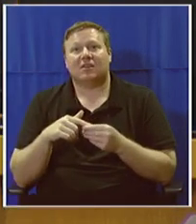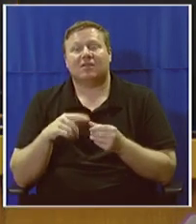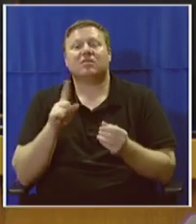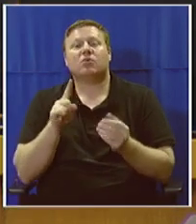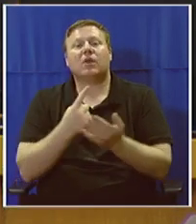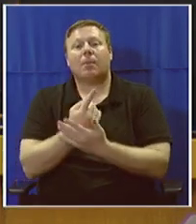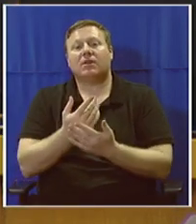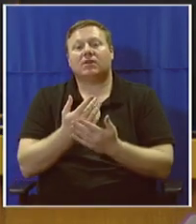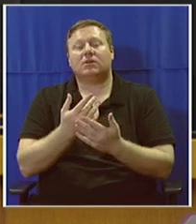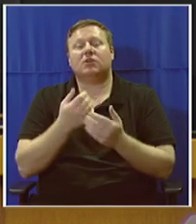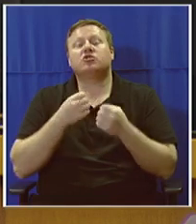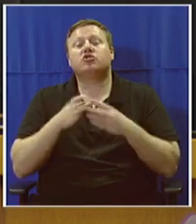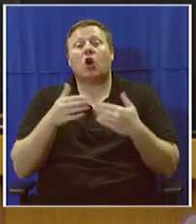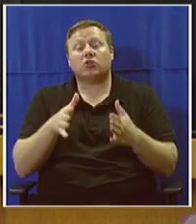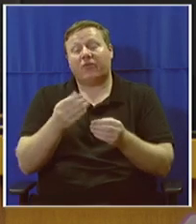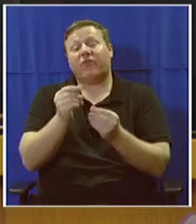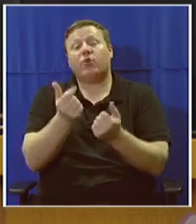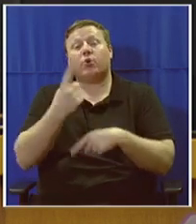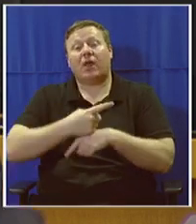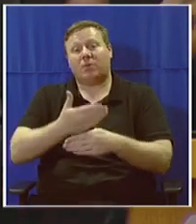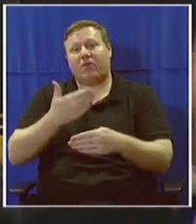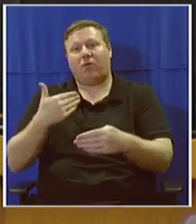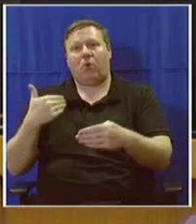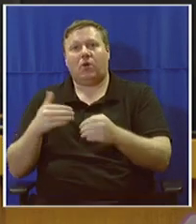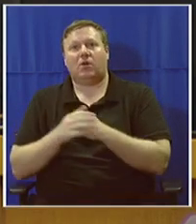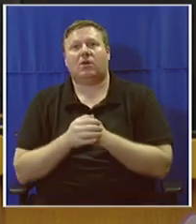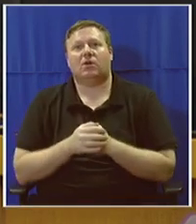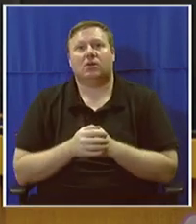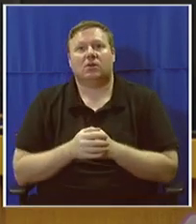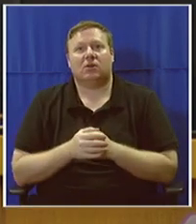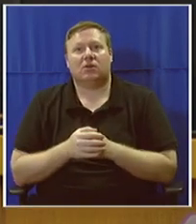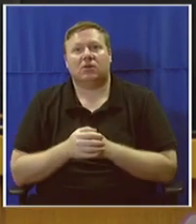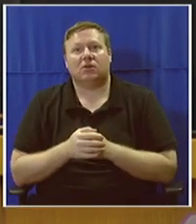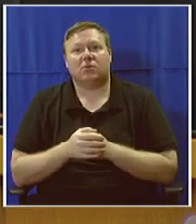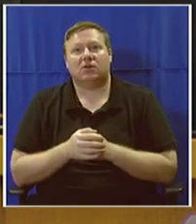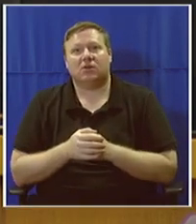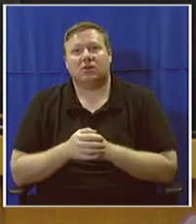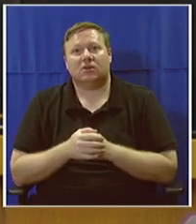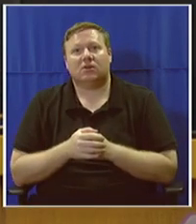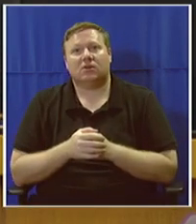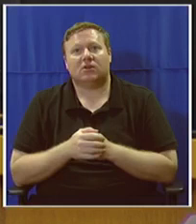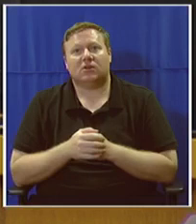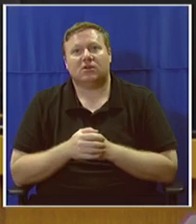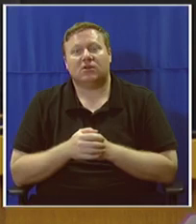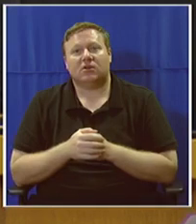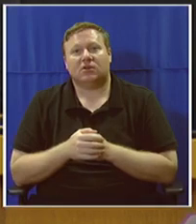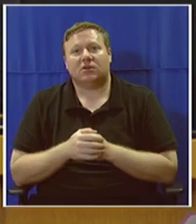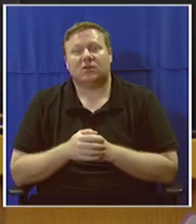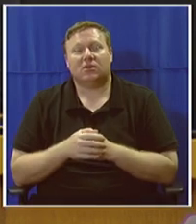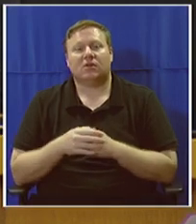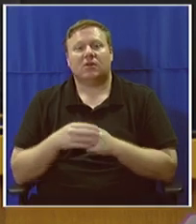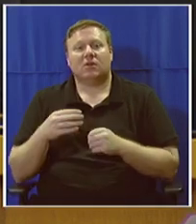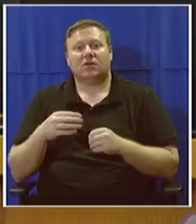days before. And it's done not to save members of parliament this side of the house, to save everybody, including member who raised the